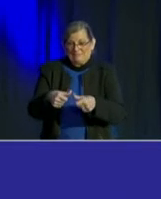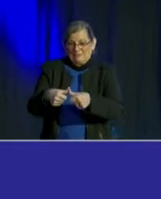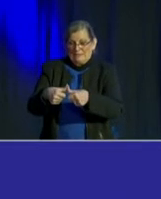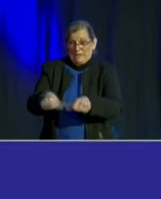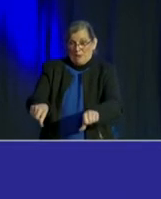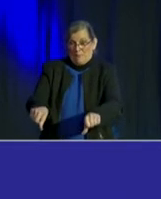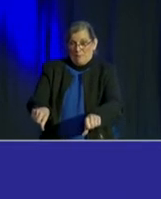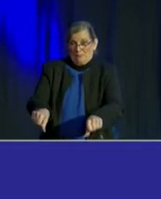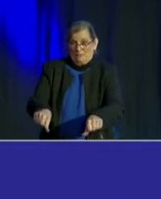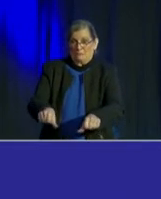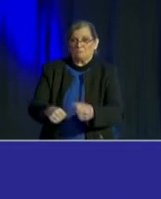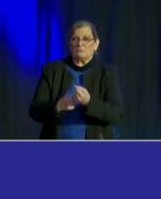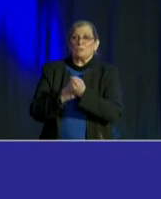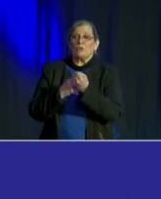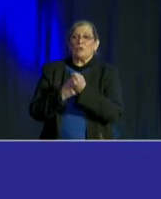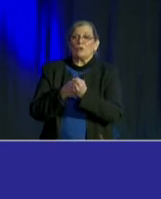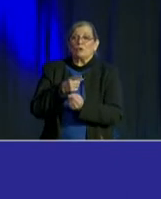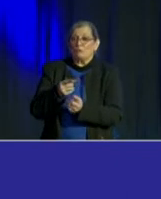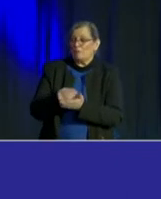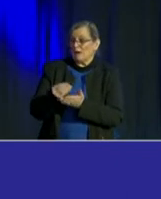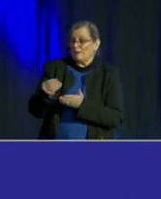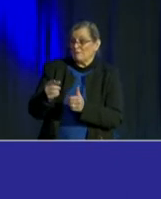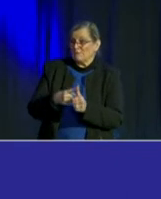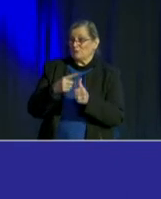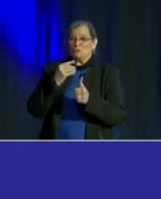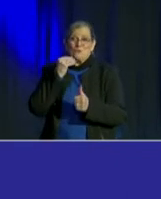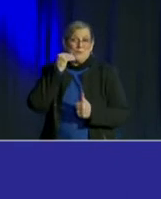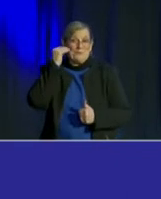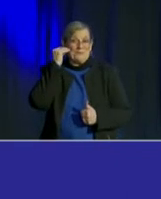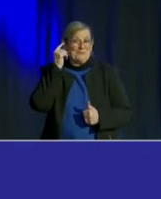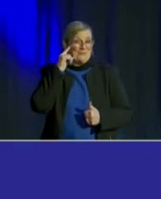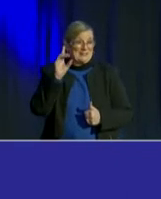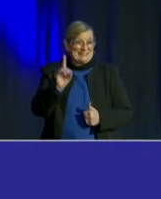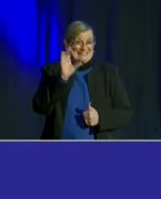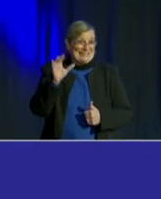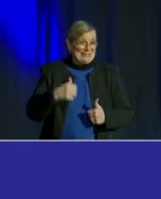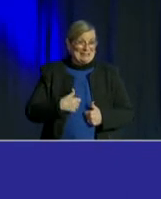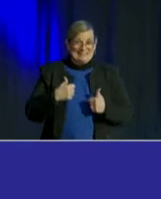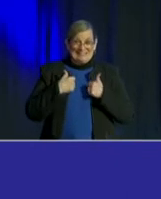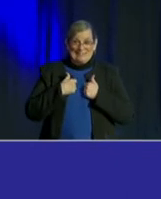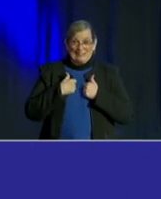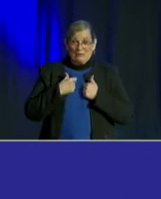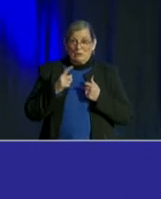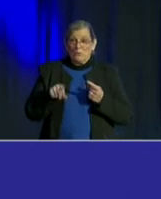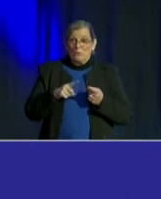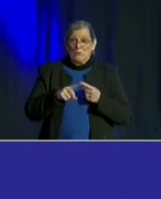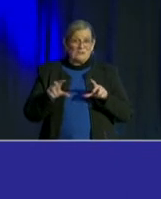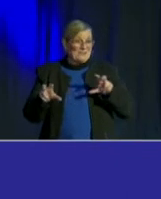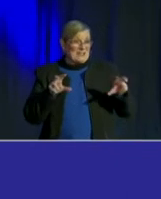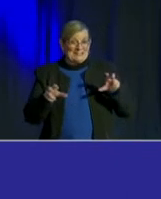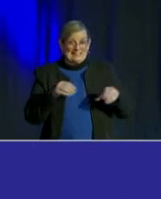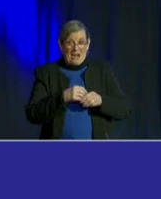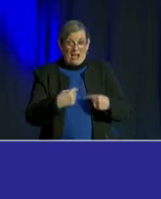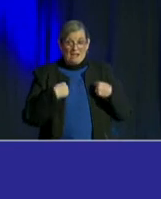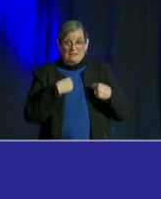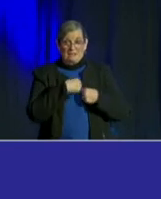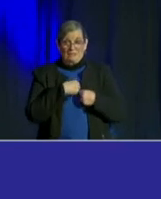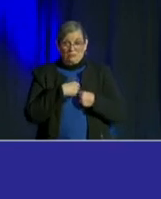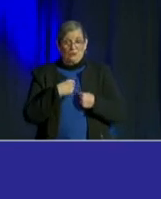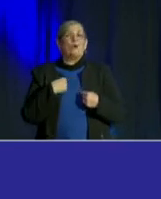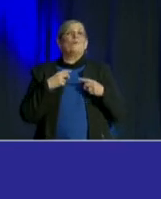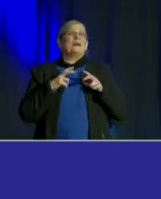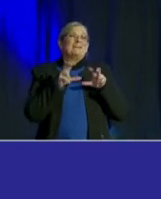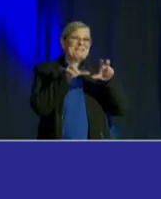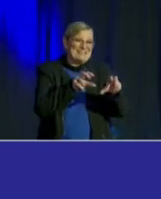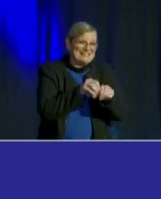that you can buy your first home. So we're really, by investing in housing, investing in our residents, investing in each and